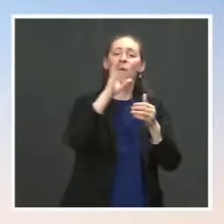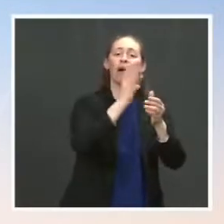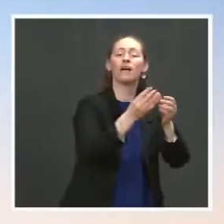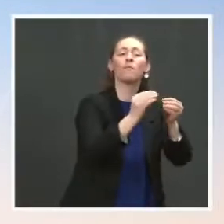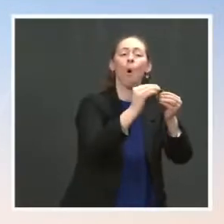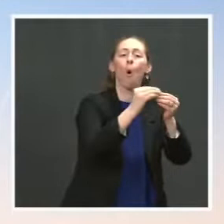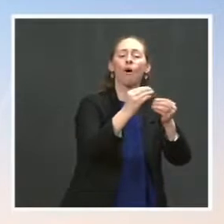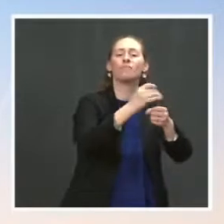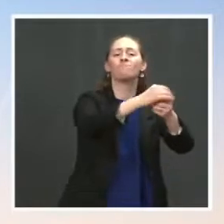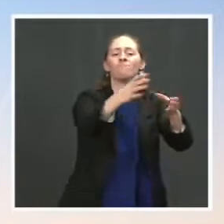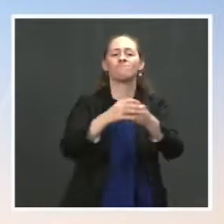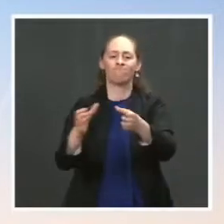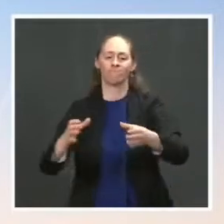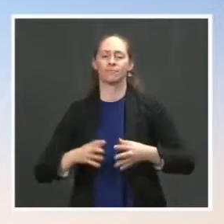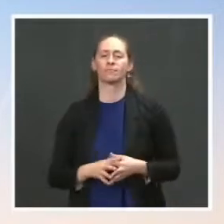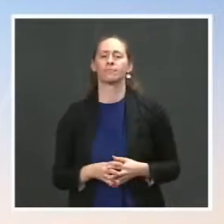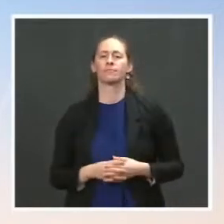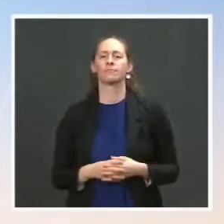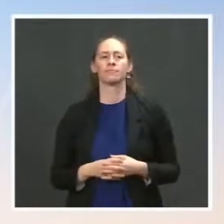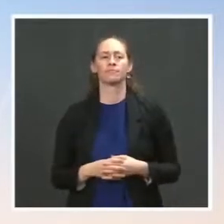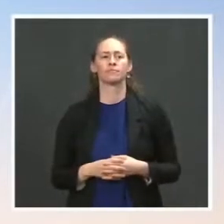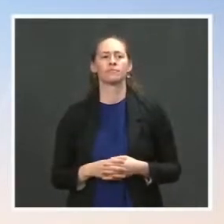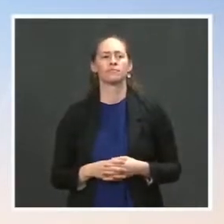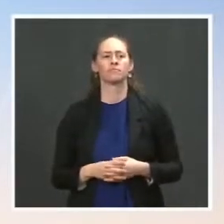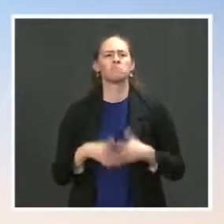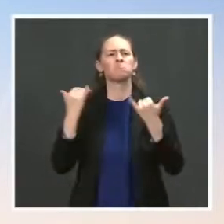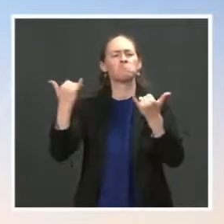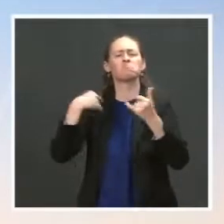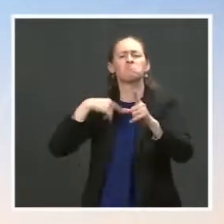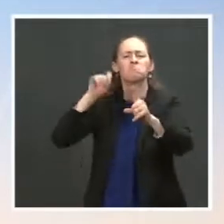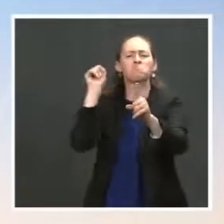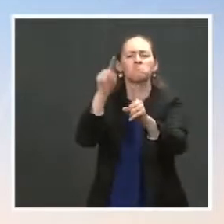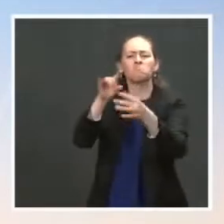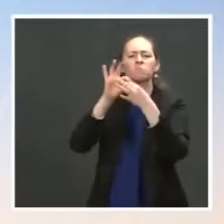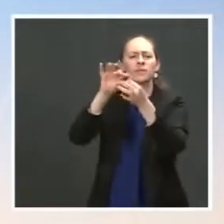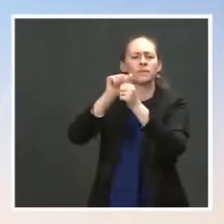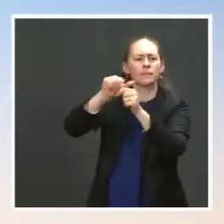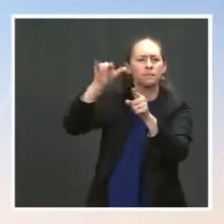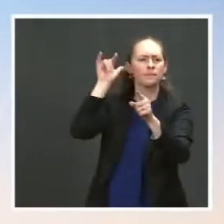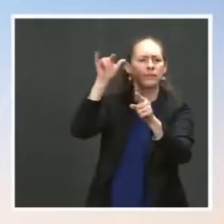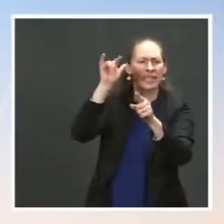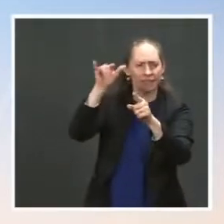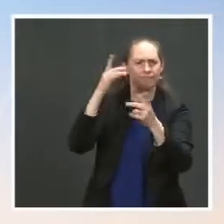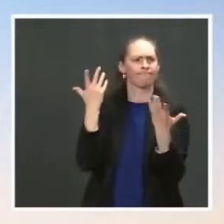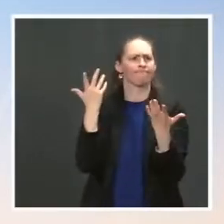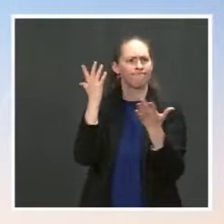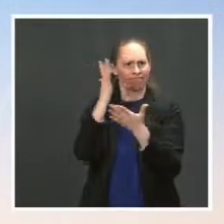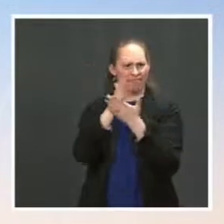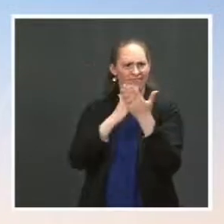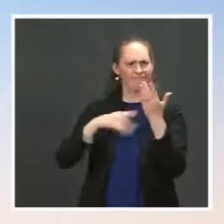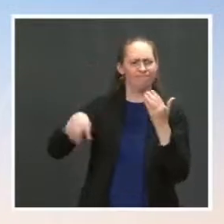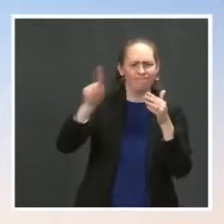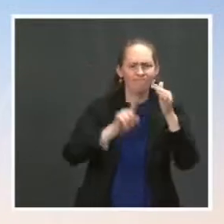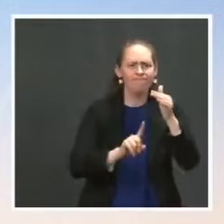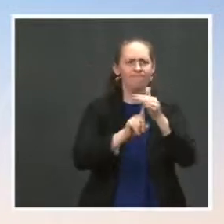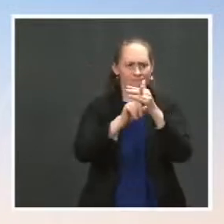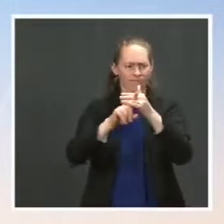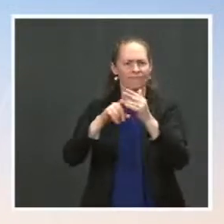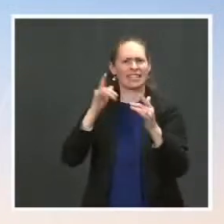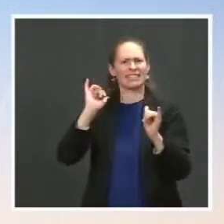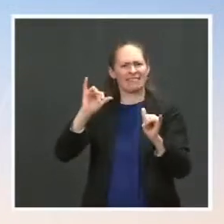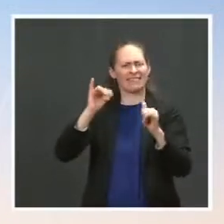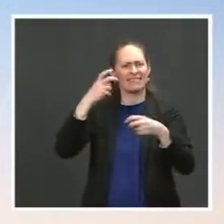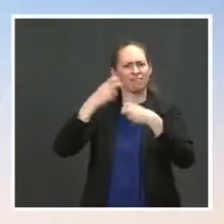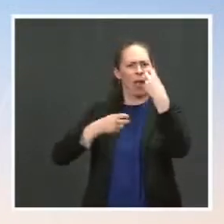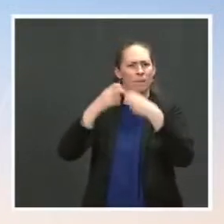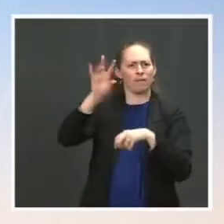To pivot really quickly to planes, there's been problems discovered with the 737 MAX. Dozens of them have been grounded, and